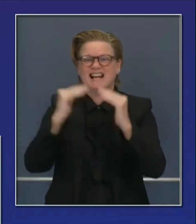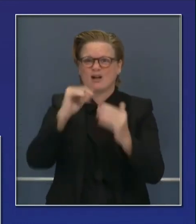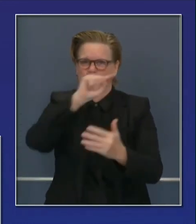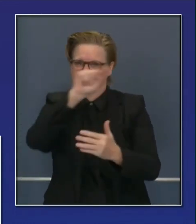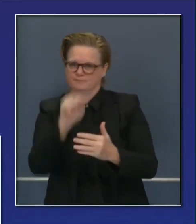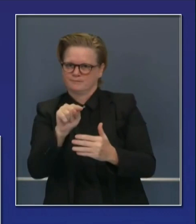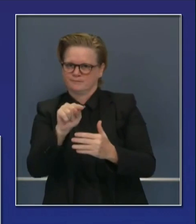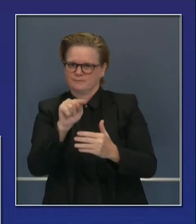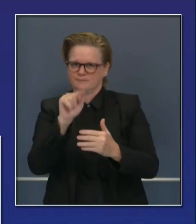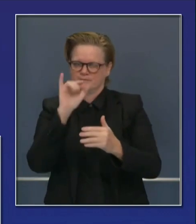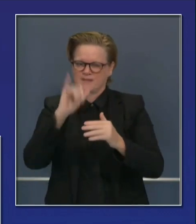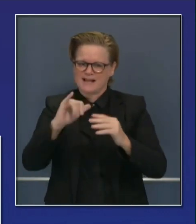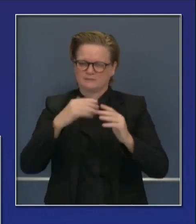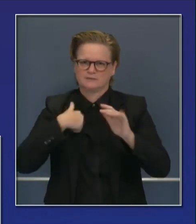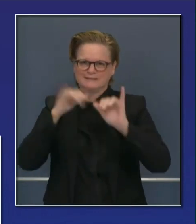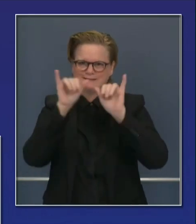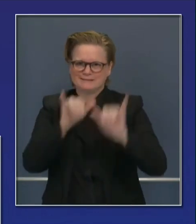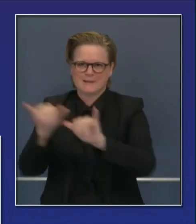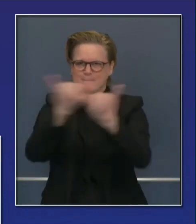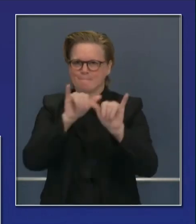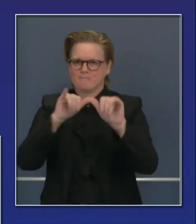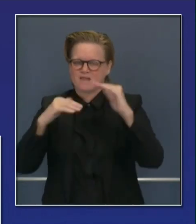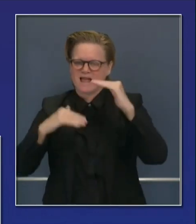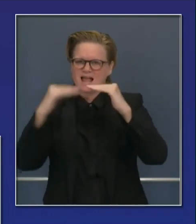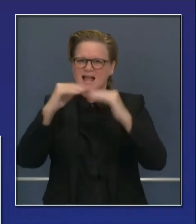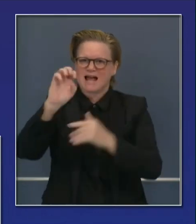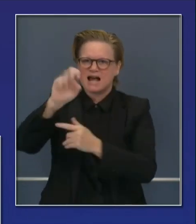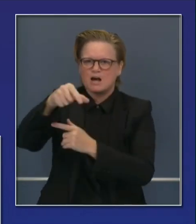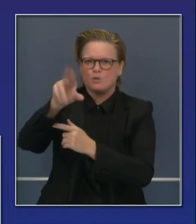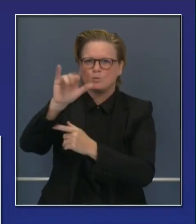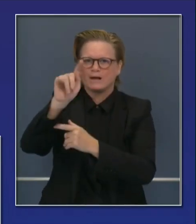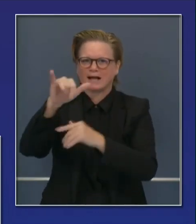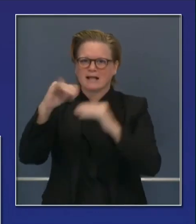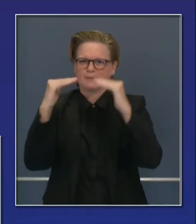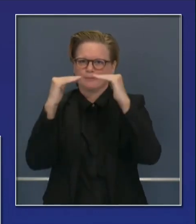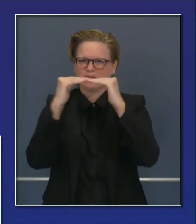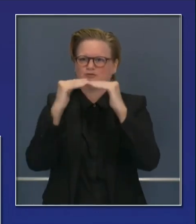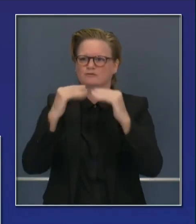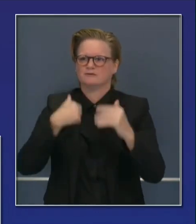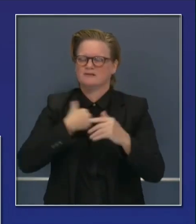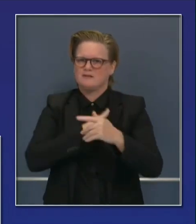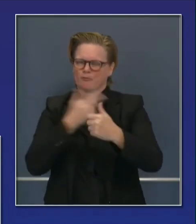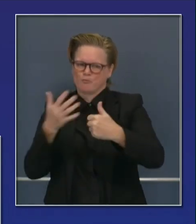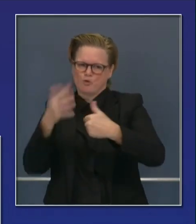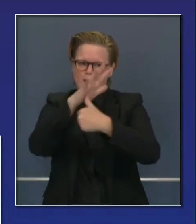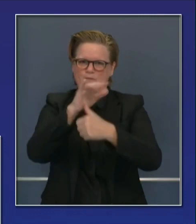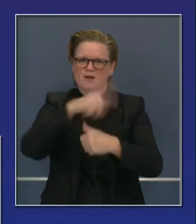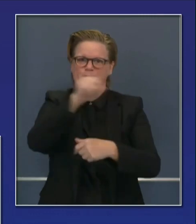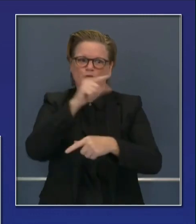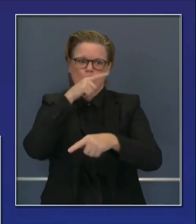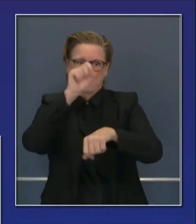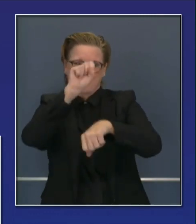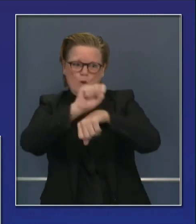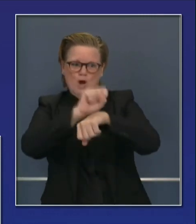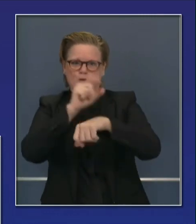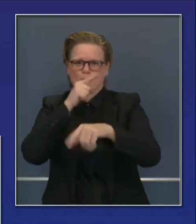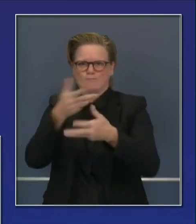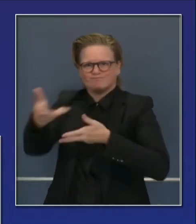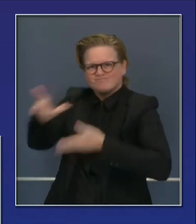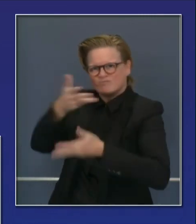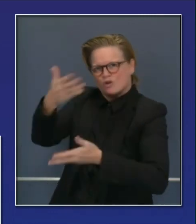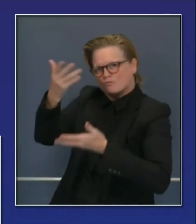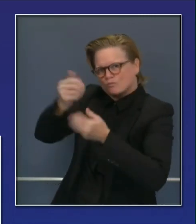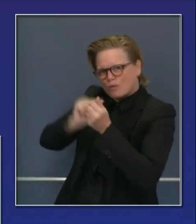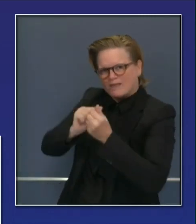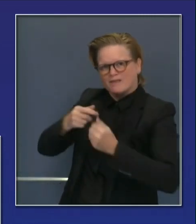ethical standard of prioritizing truly those that are most in need, and the real heroes in this pandemic are